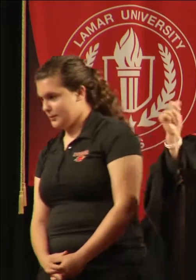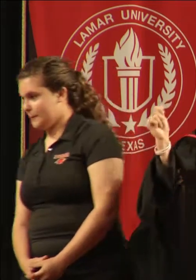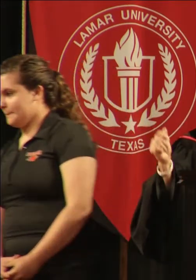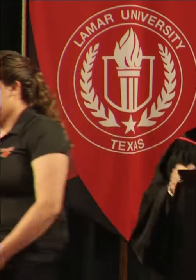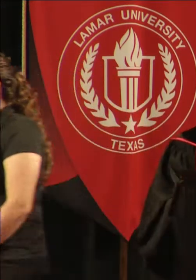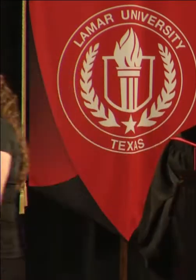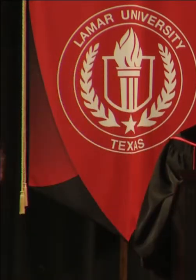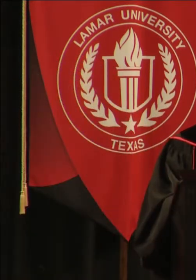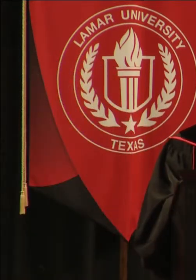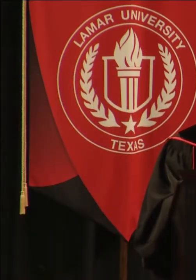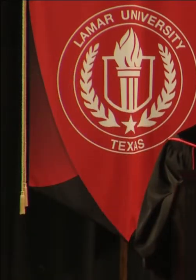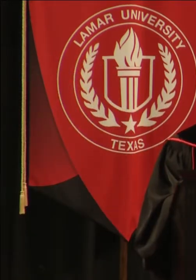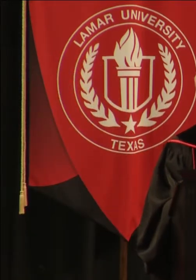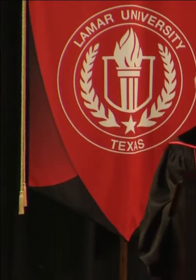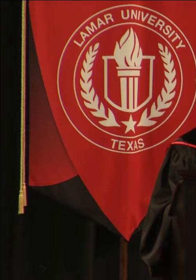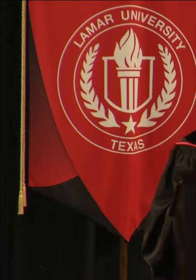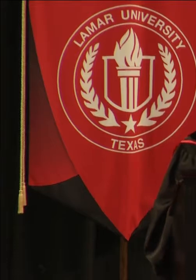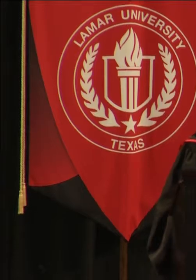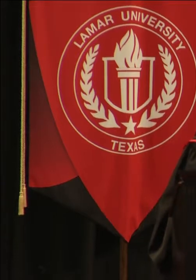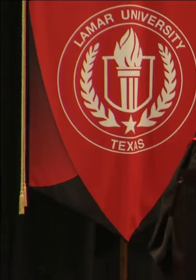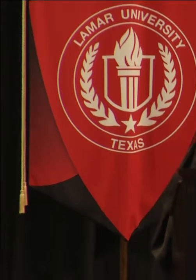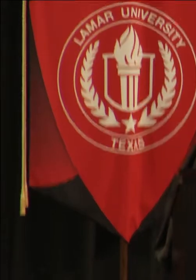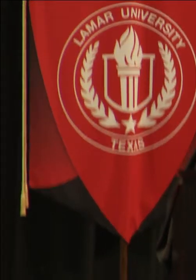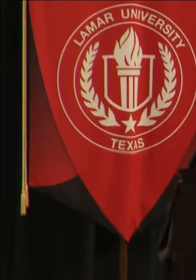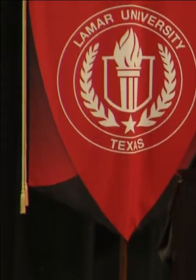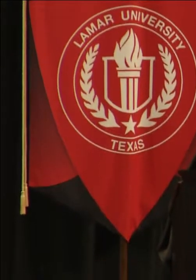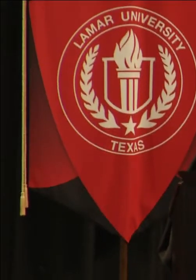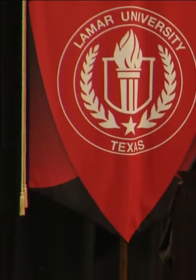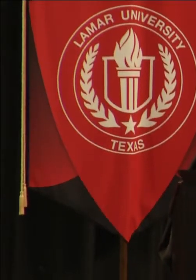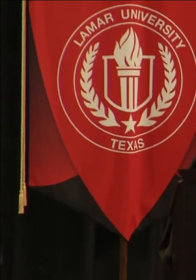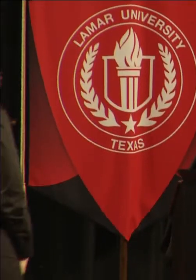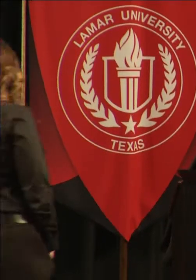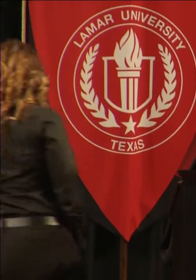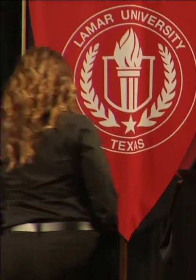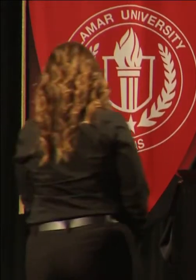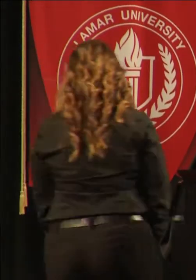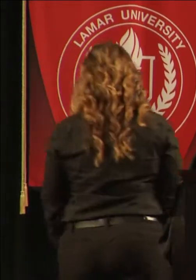say, I agree, but nobody really reads them.